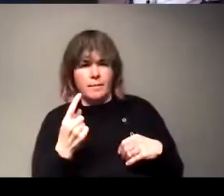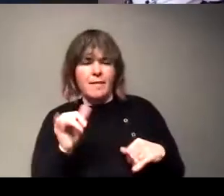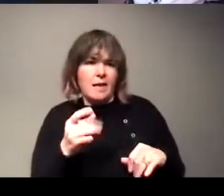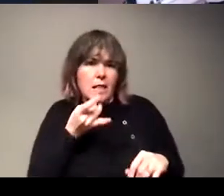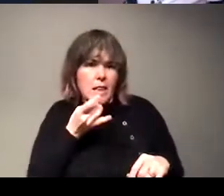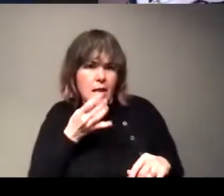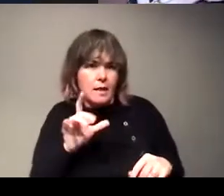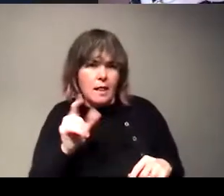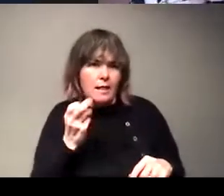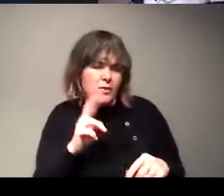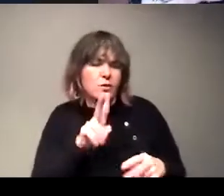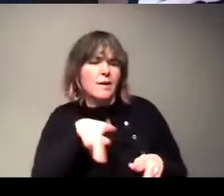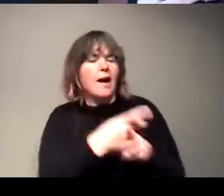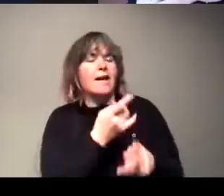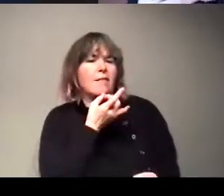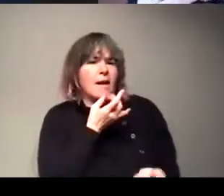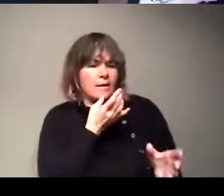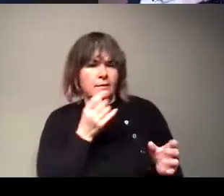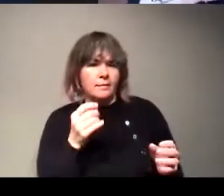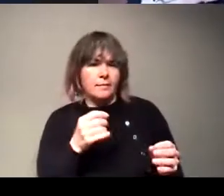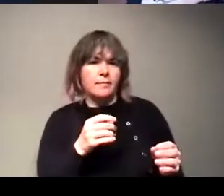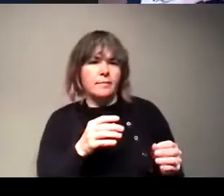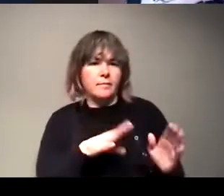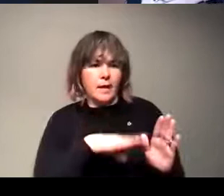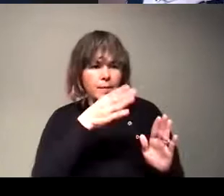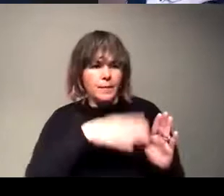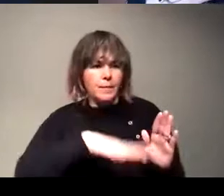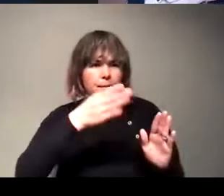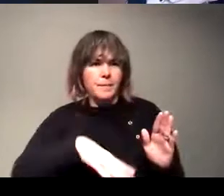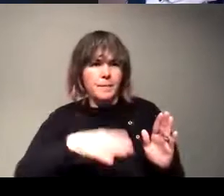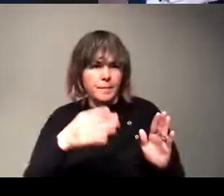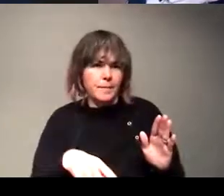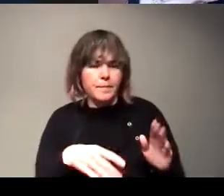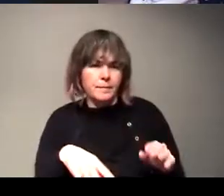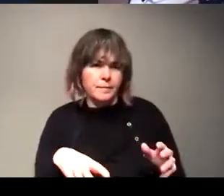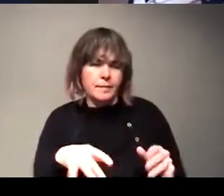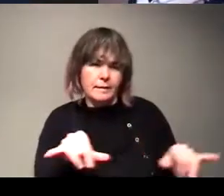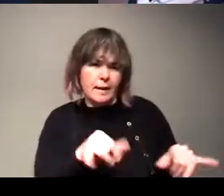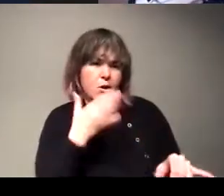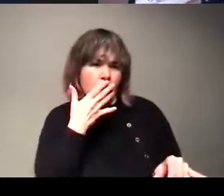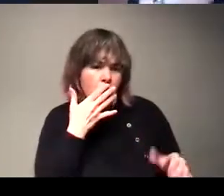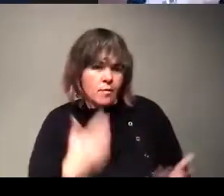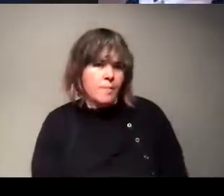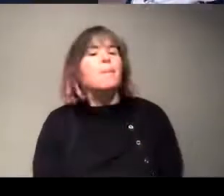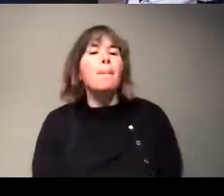Because a laser is just a type of light where all of the little light waves are in phase together, hanging out at the same color.